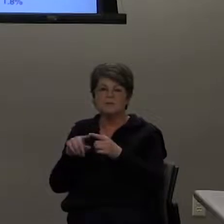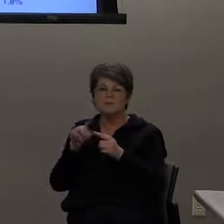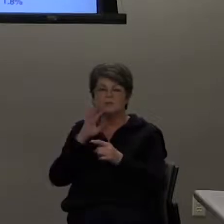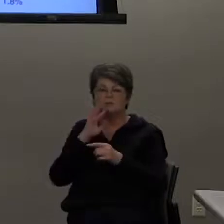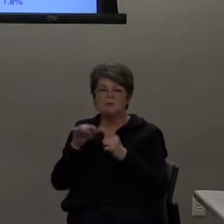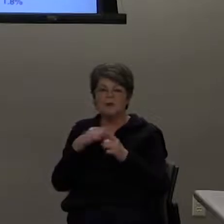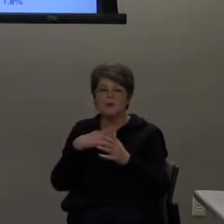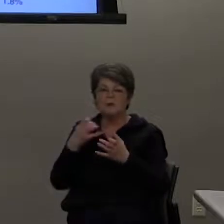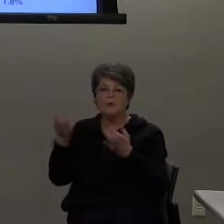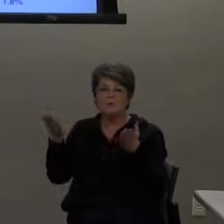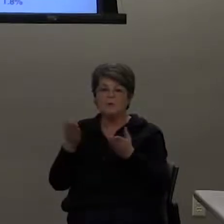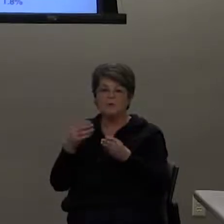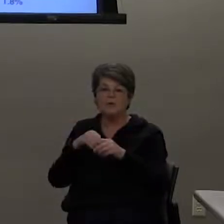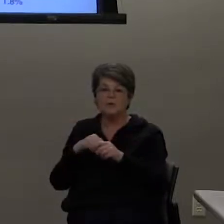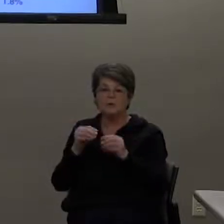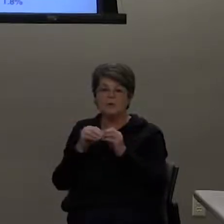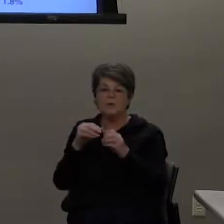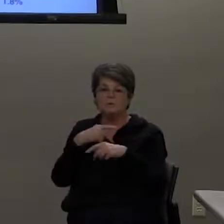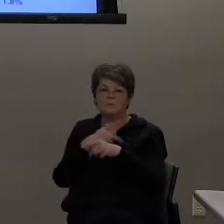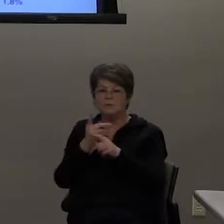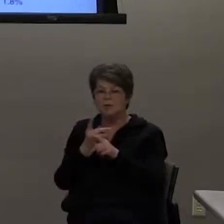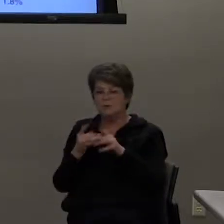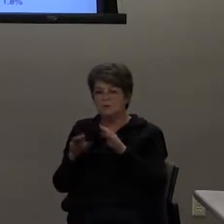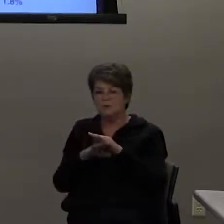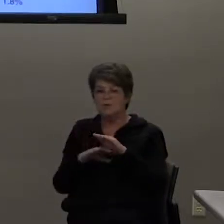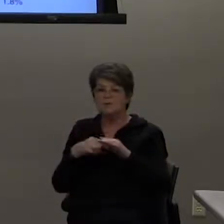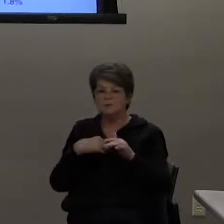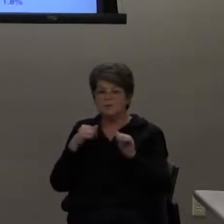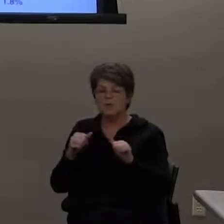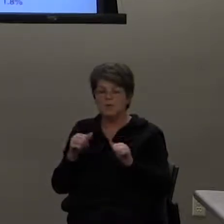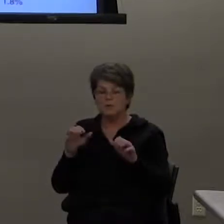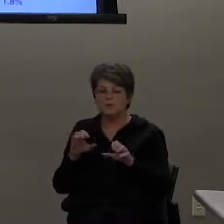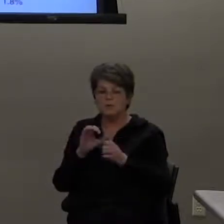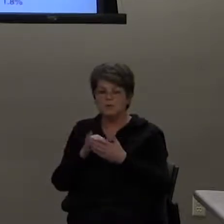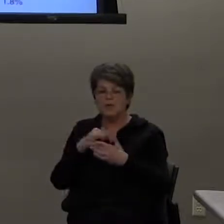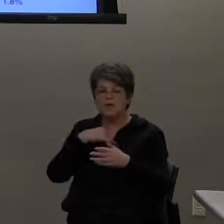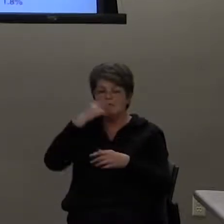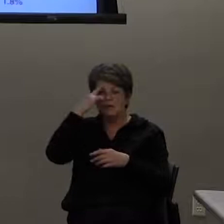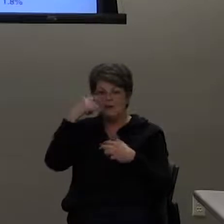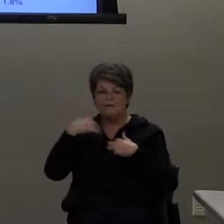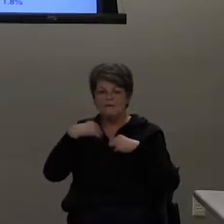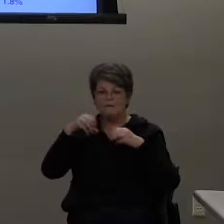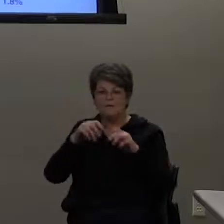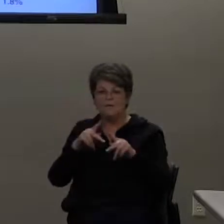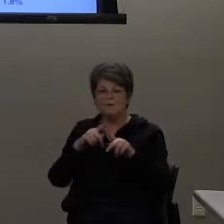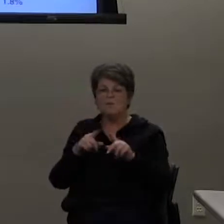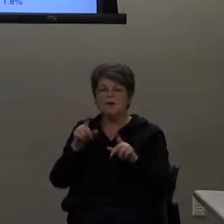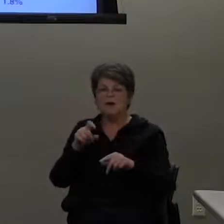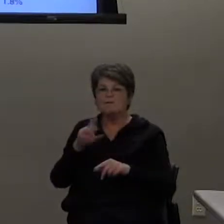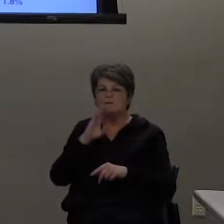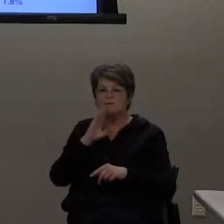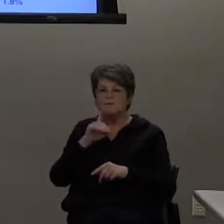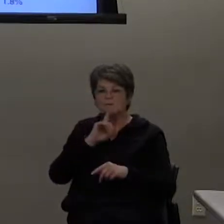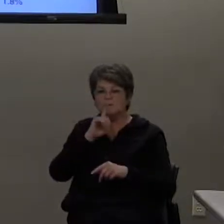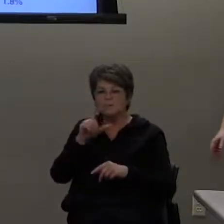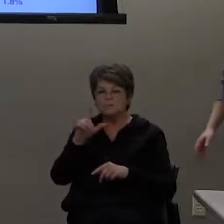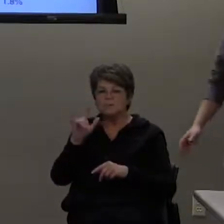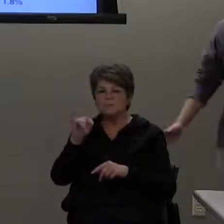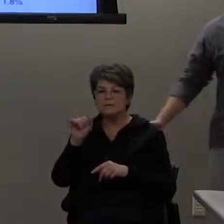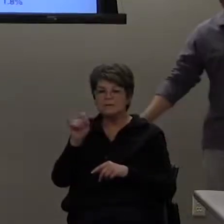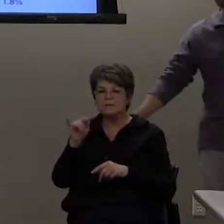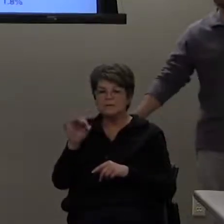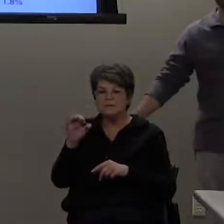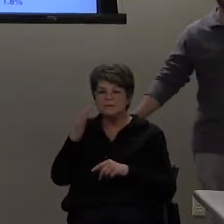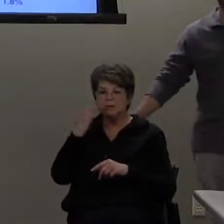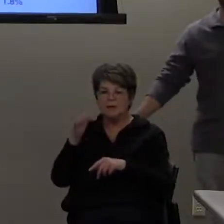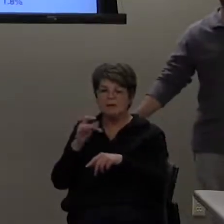about, we want to bring more production-based jobs in, I think there's a case to be made for that. And I think there's opportunities. But we have to be realistic about the scale of that